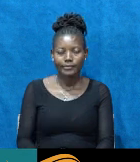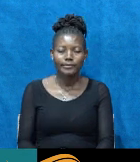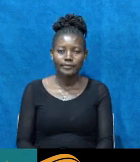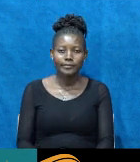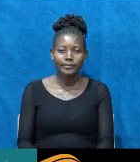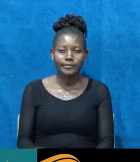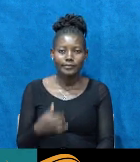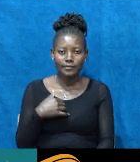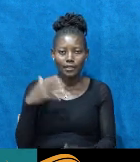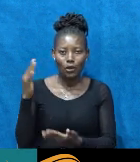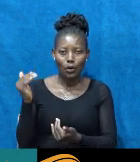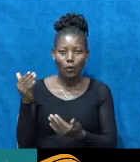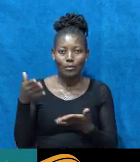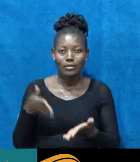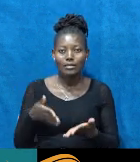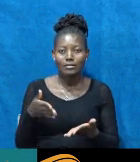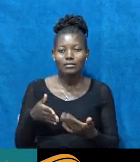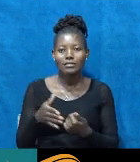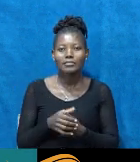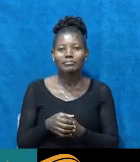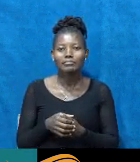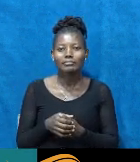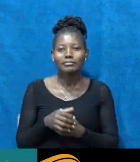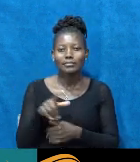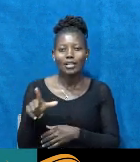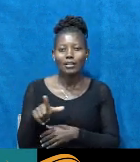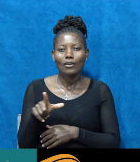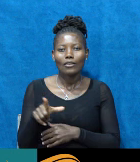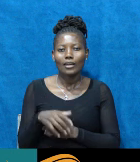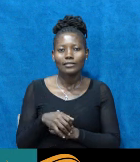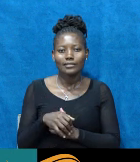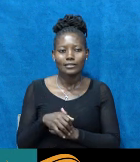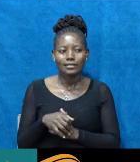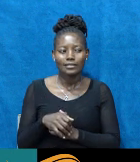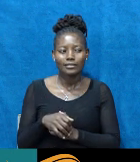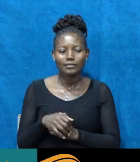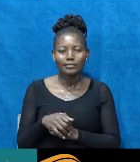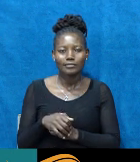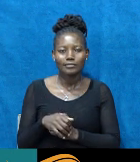And I hope this will be a localized